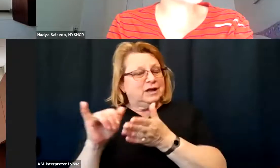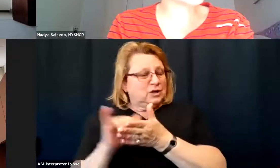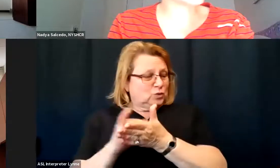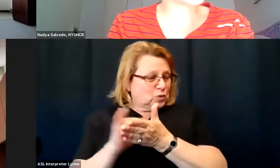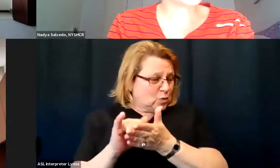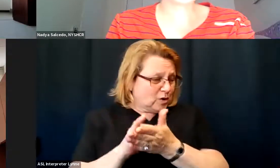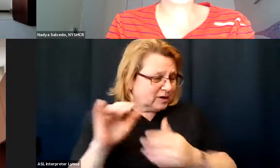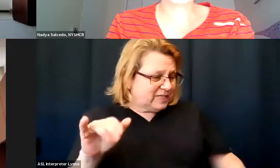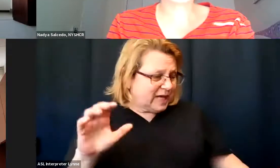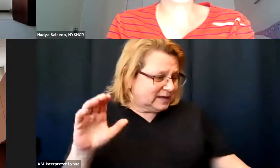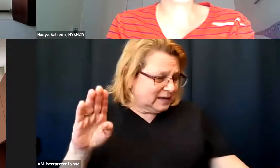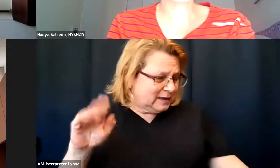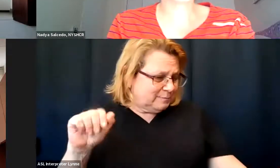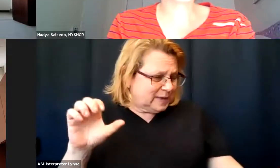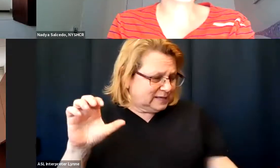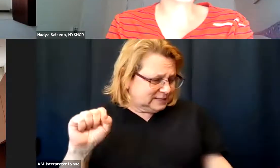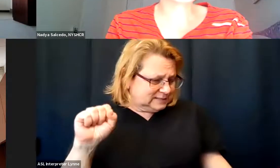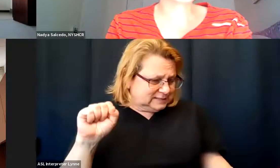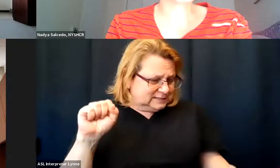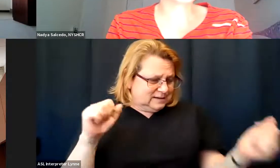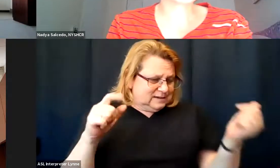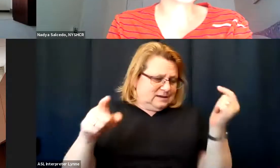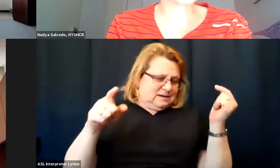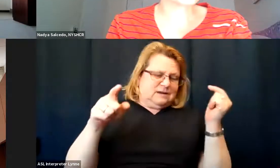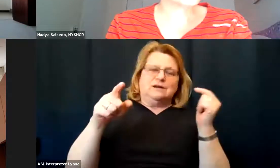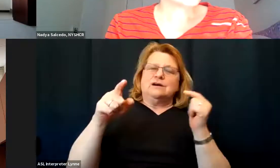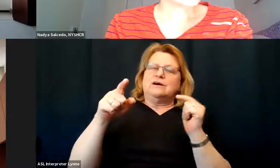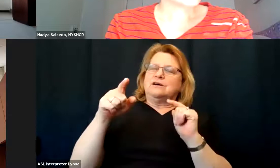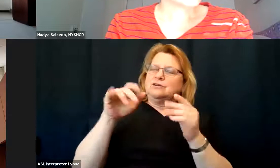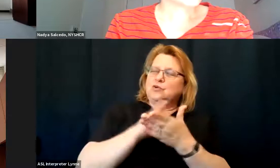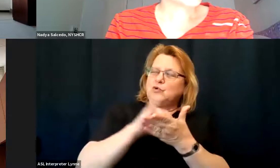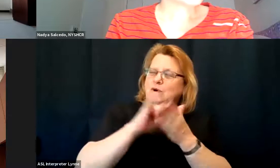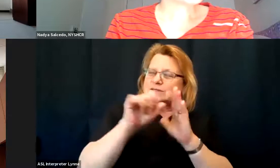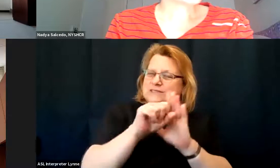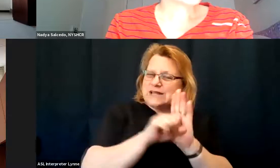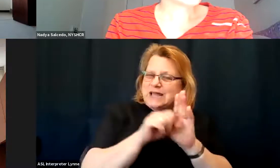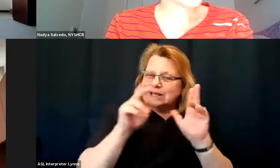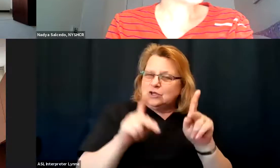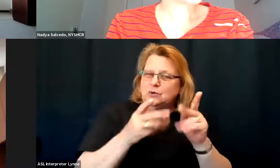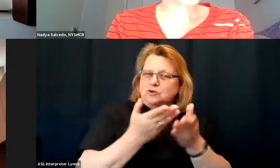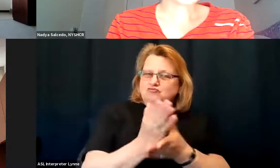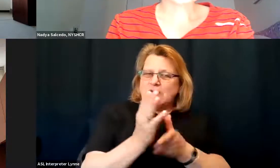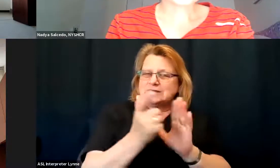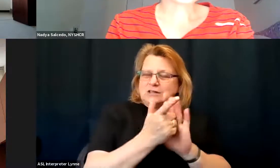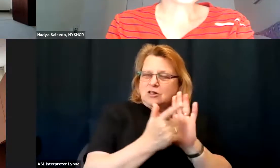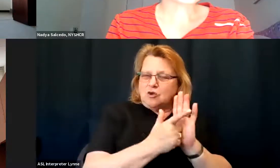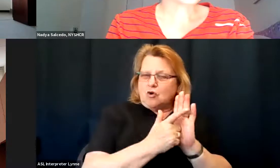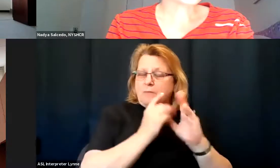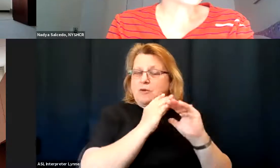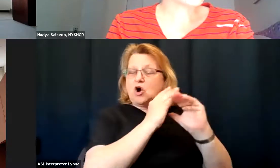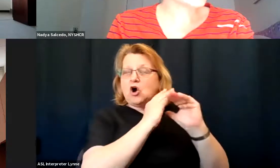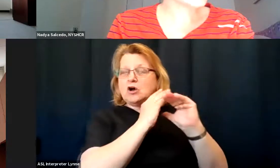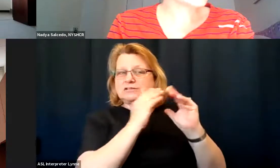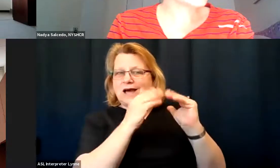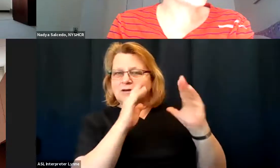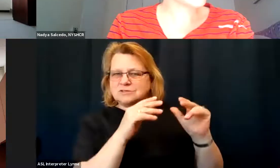a base level, it's important to know that New York State human rights law bars housing providers, landlords